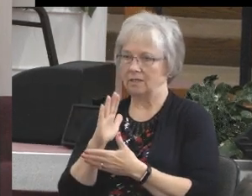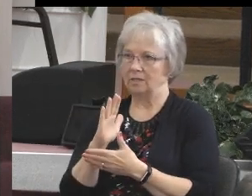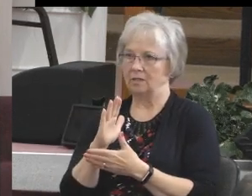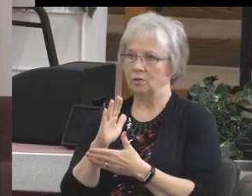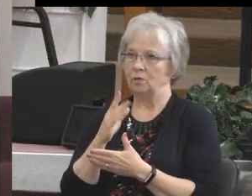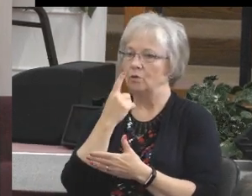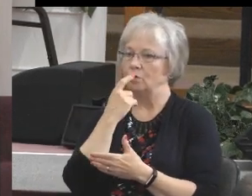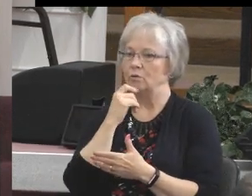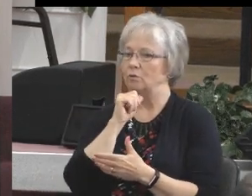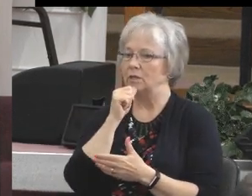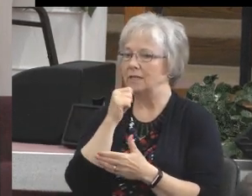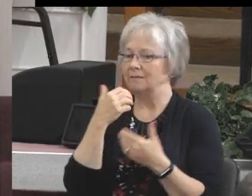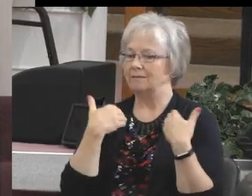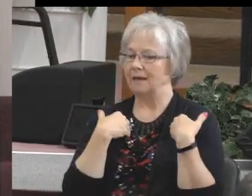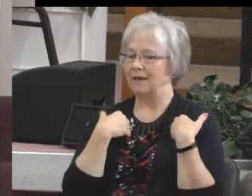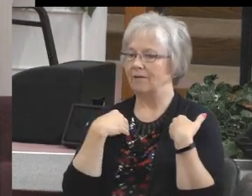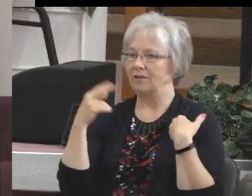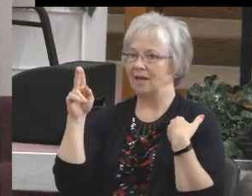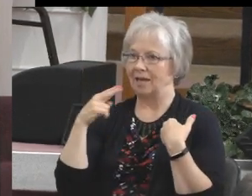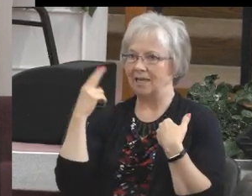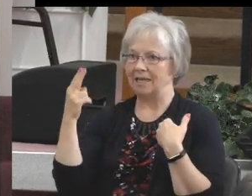who doesn't have a history